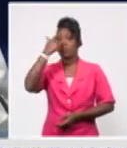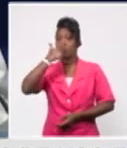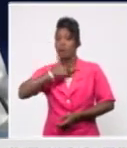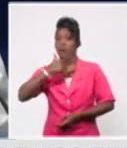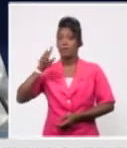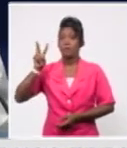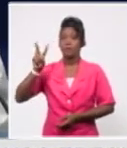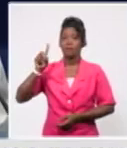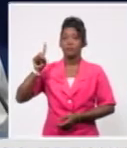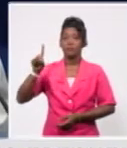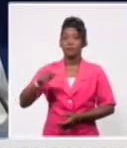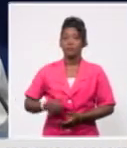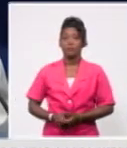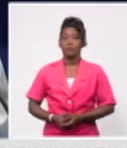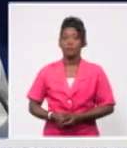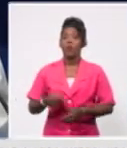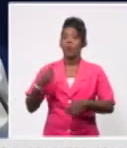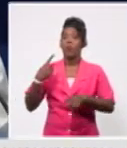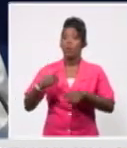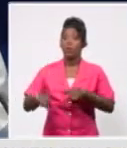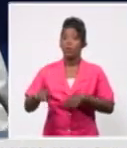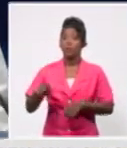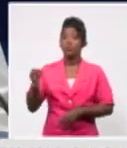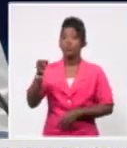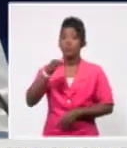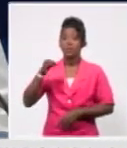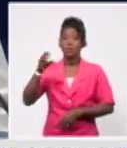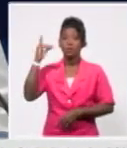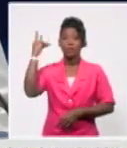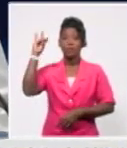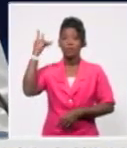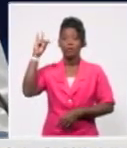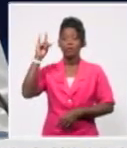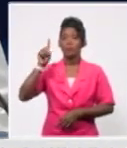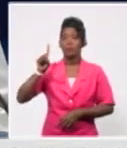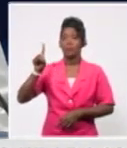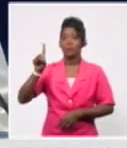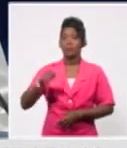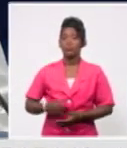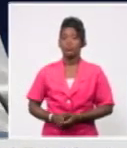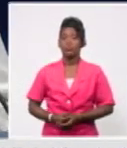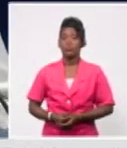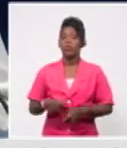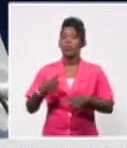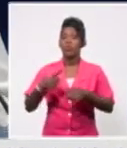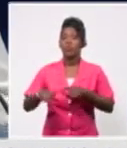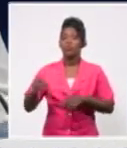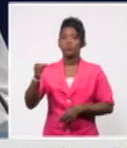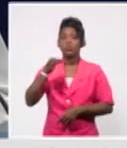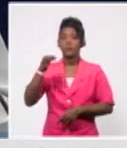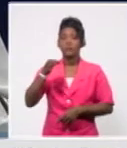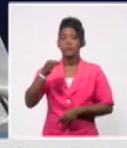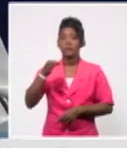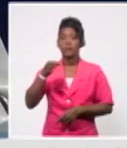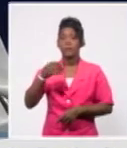the municipalities of Cotorro with 4, Arroyo Naranjo with